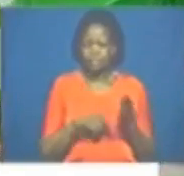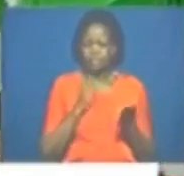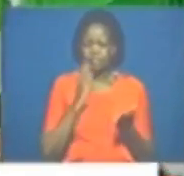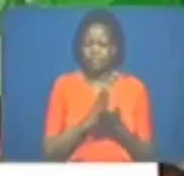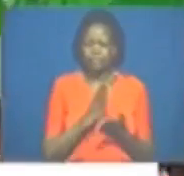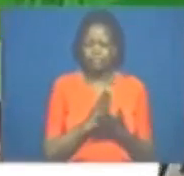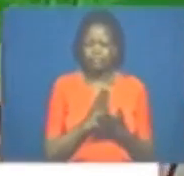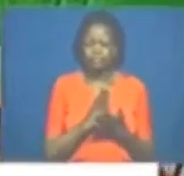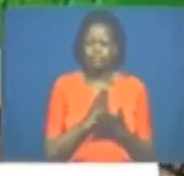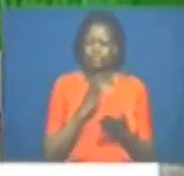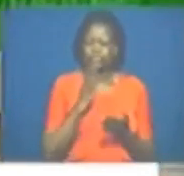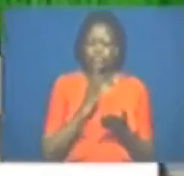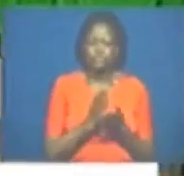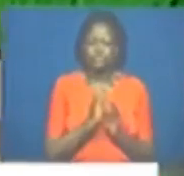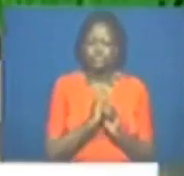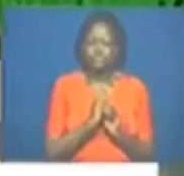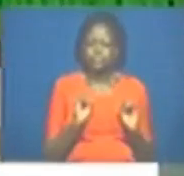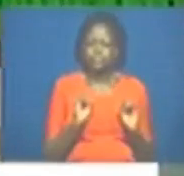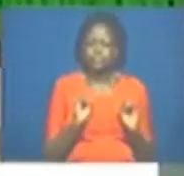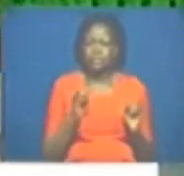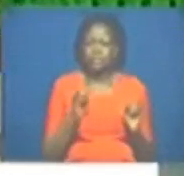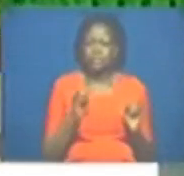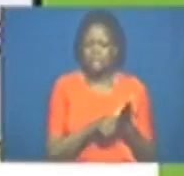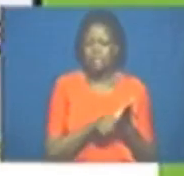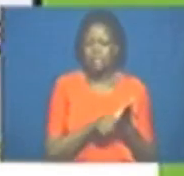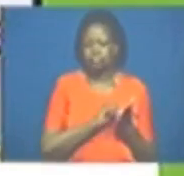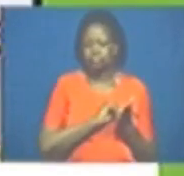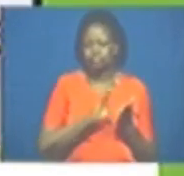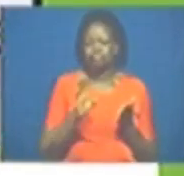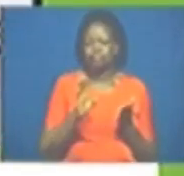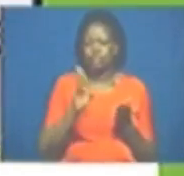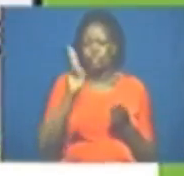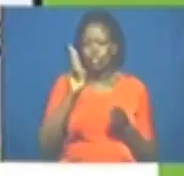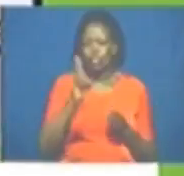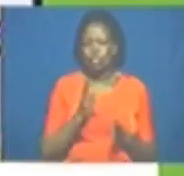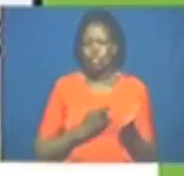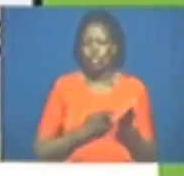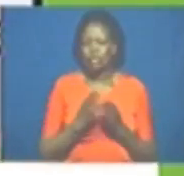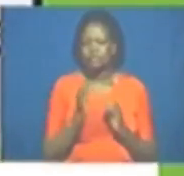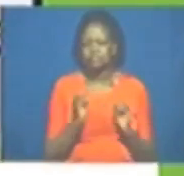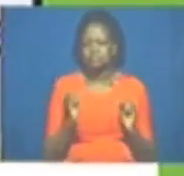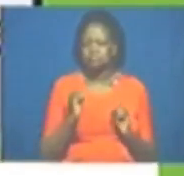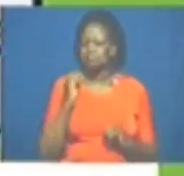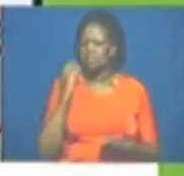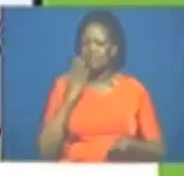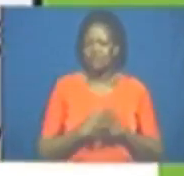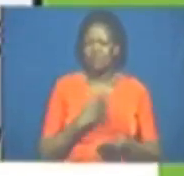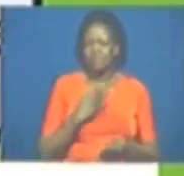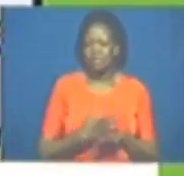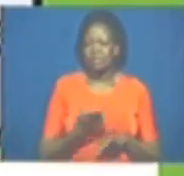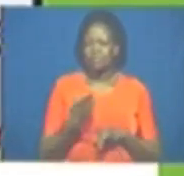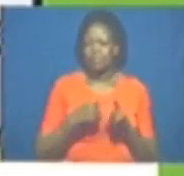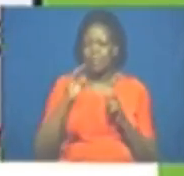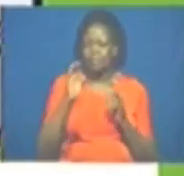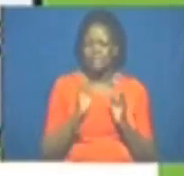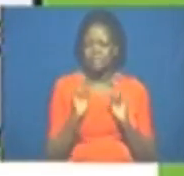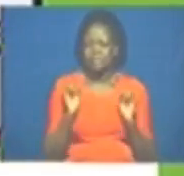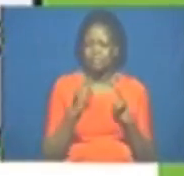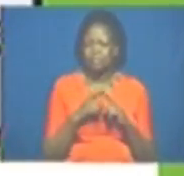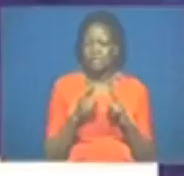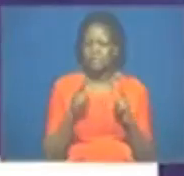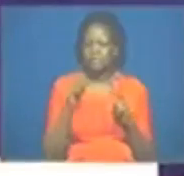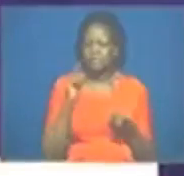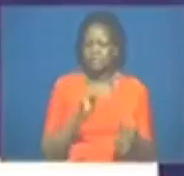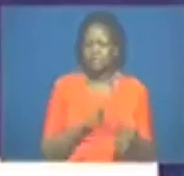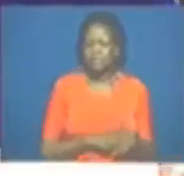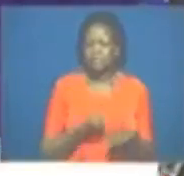letter addressed to President Uhuru Kenyatta is not genuine and did not originate from the electoral body. But as the electoral body tries